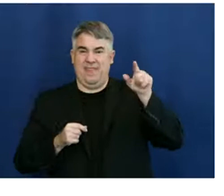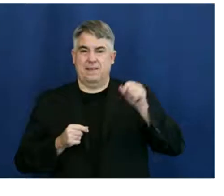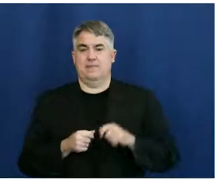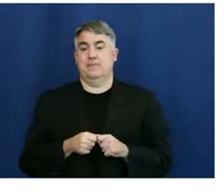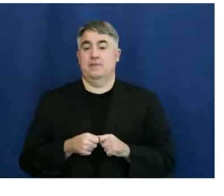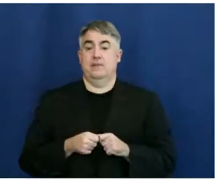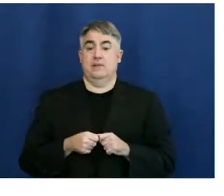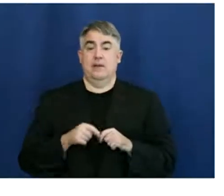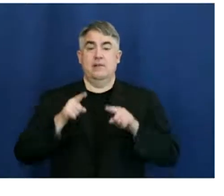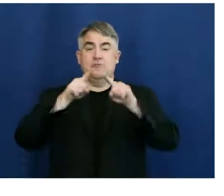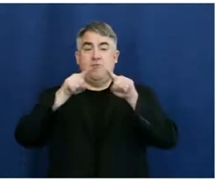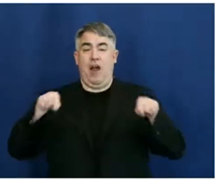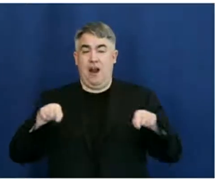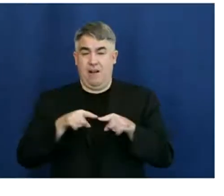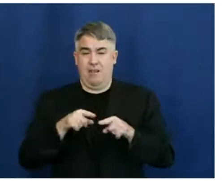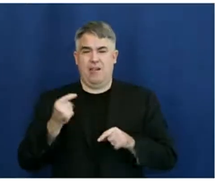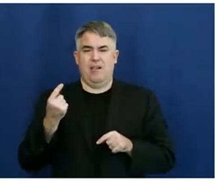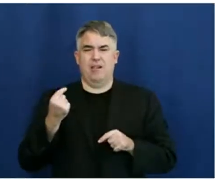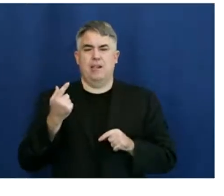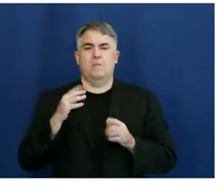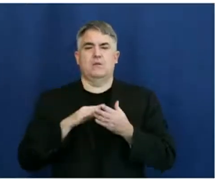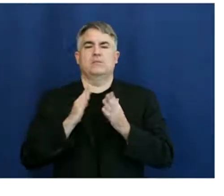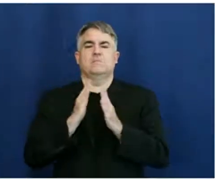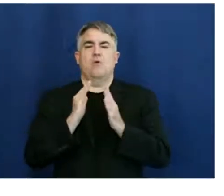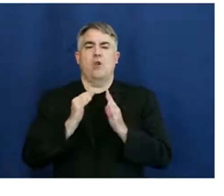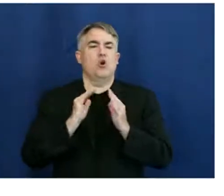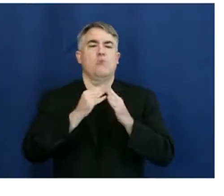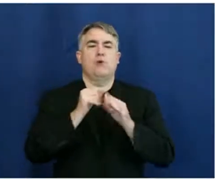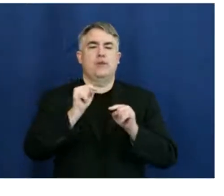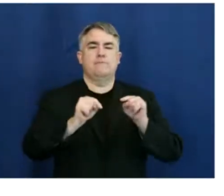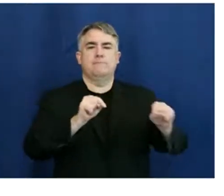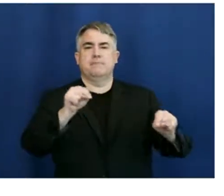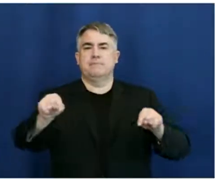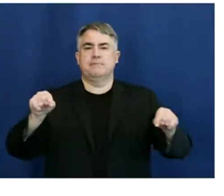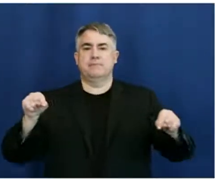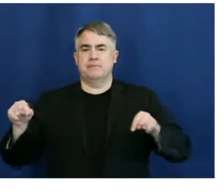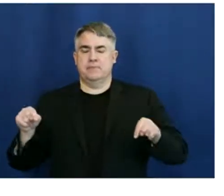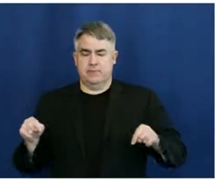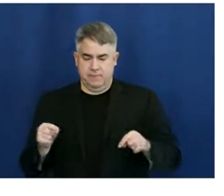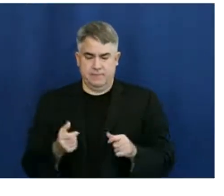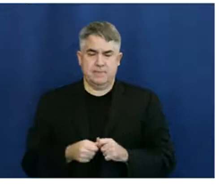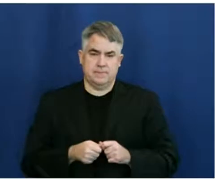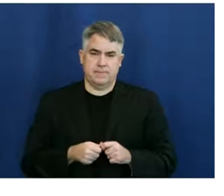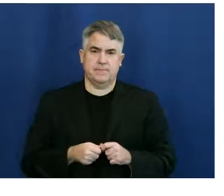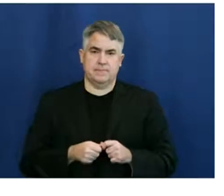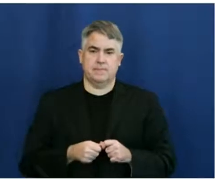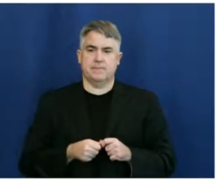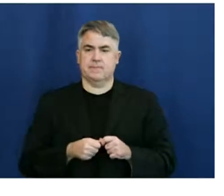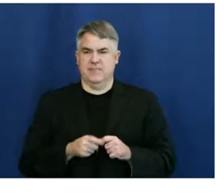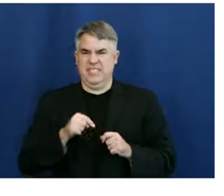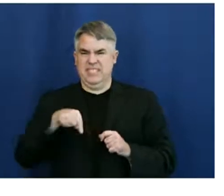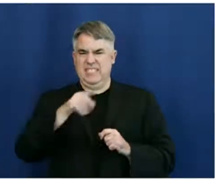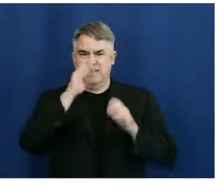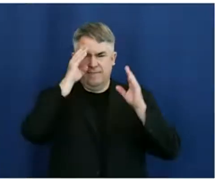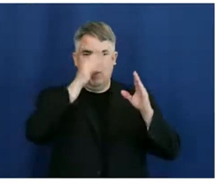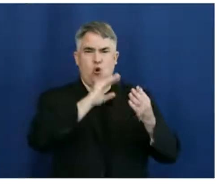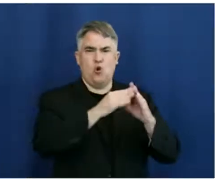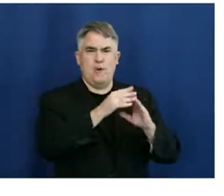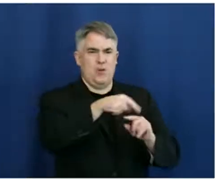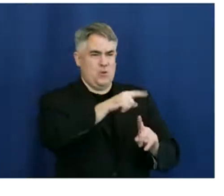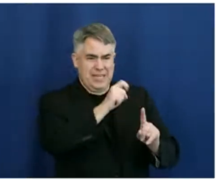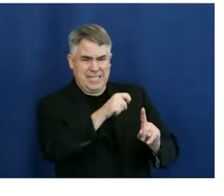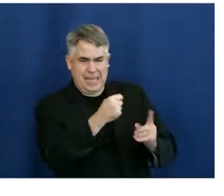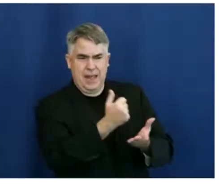community pods, points of distribution, again, embedded in the community, harder to reach folks, a lot of targeted efforts around getting people plugged into